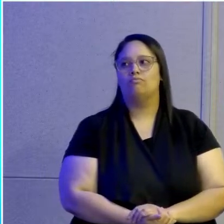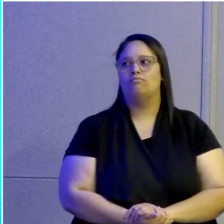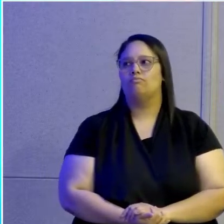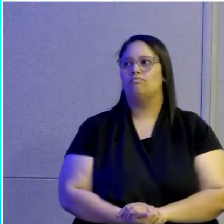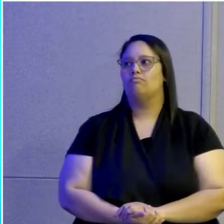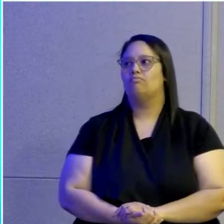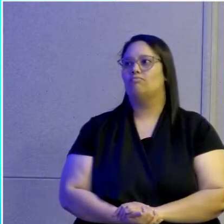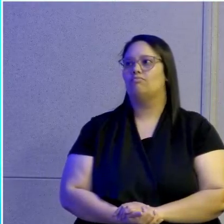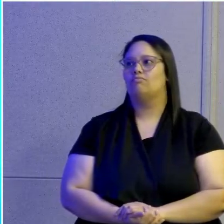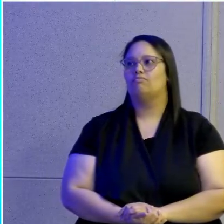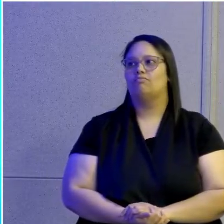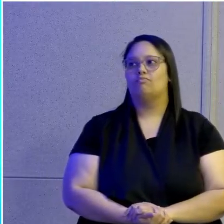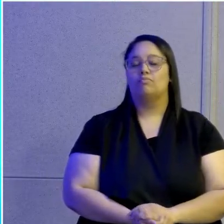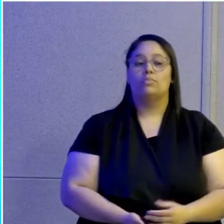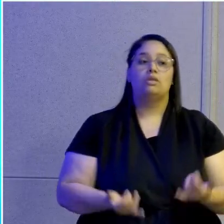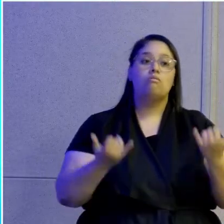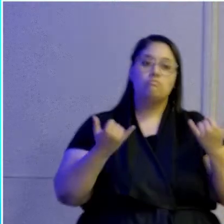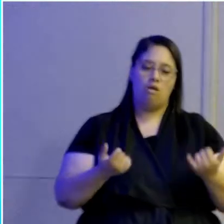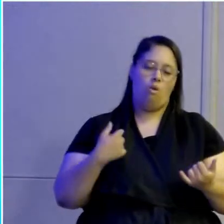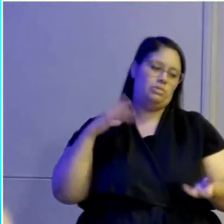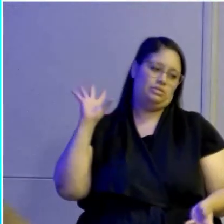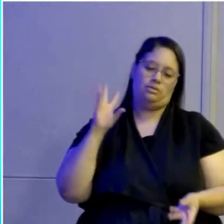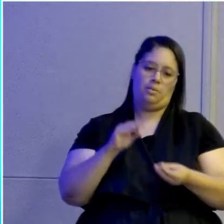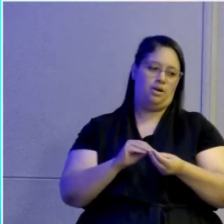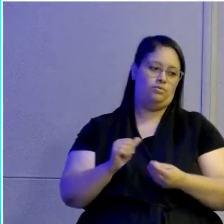I think now I'm not going to summarize